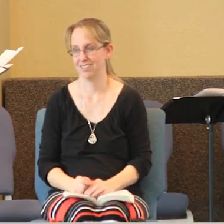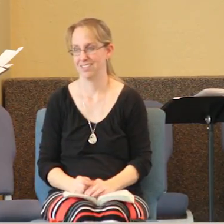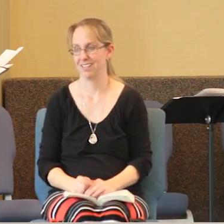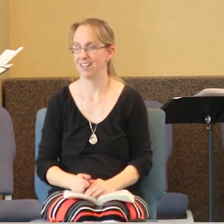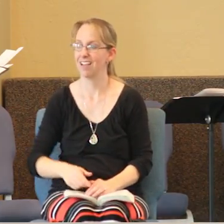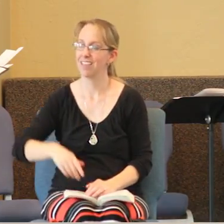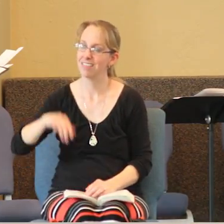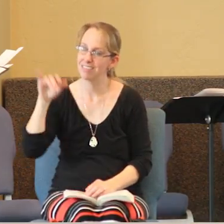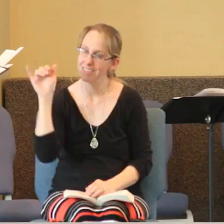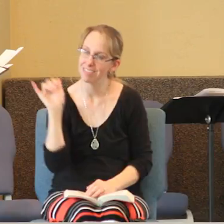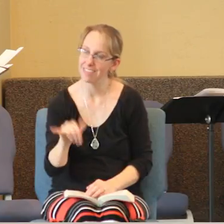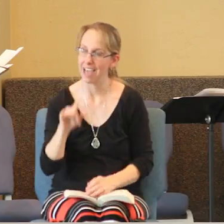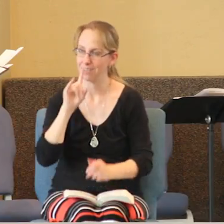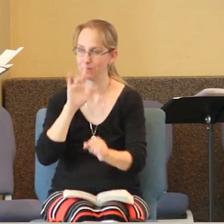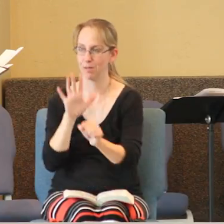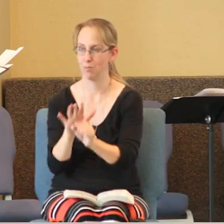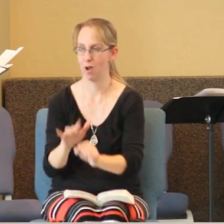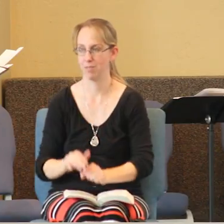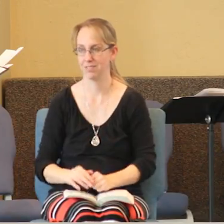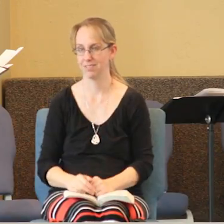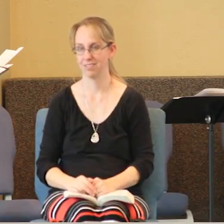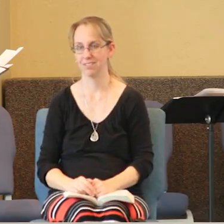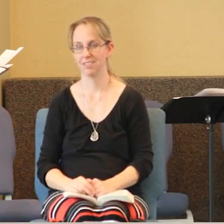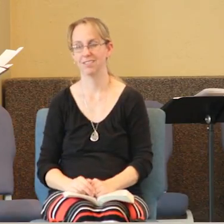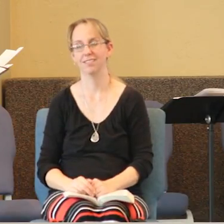That's the promise.